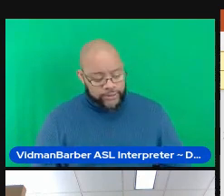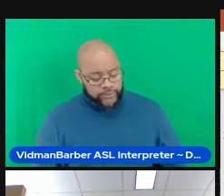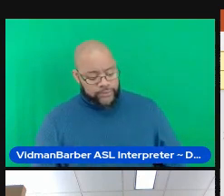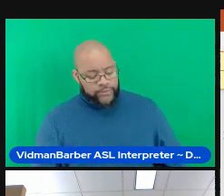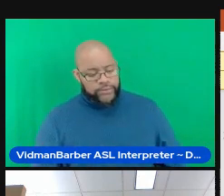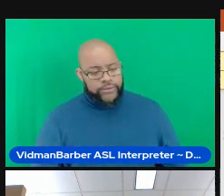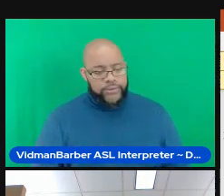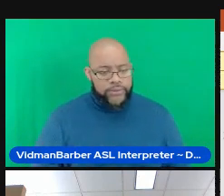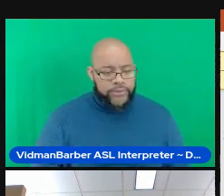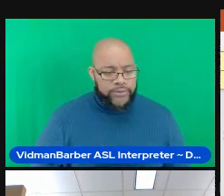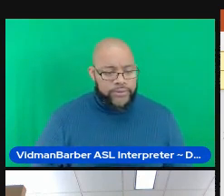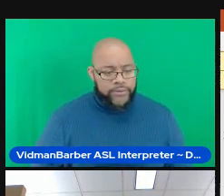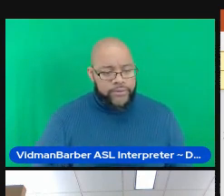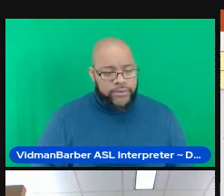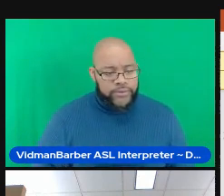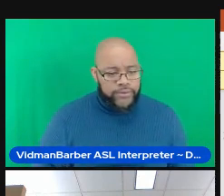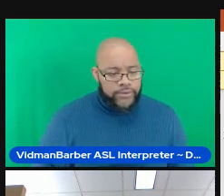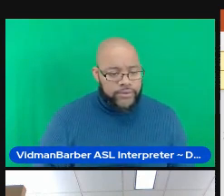their